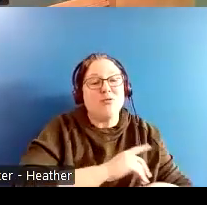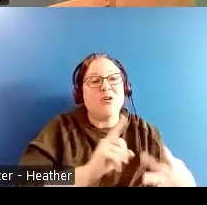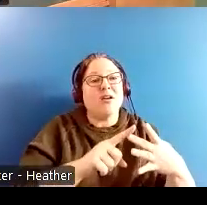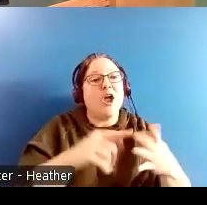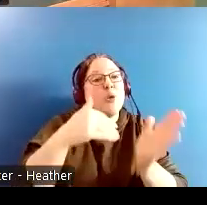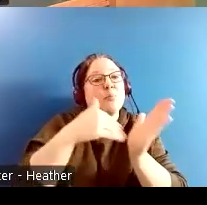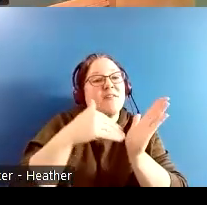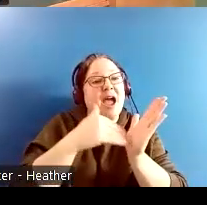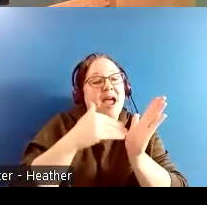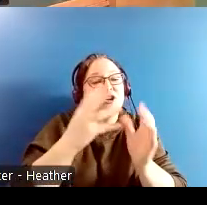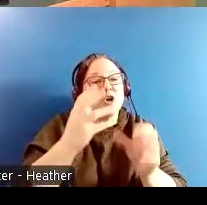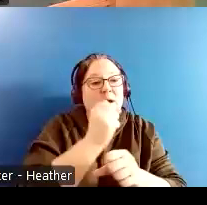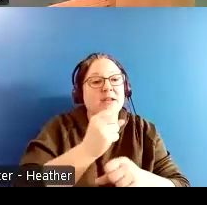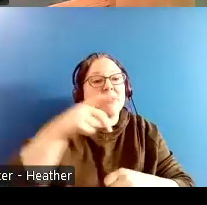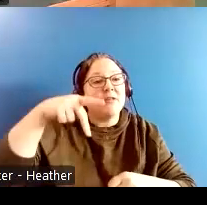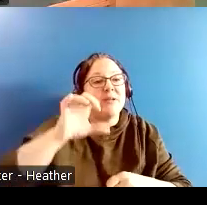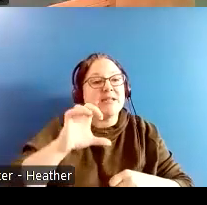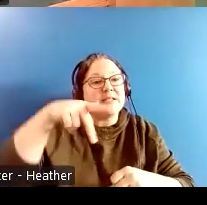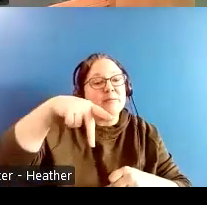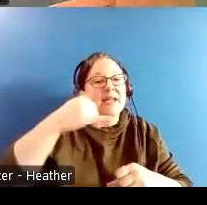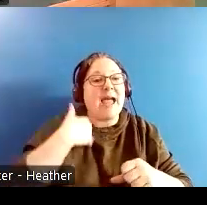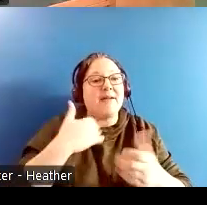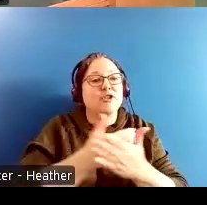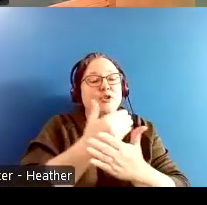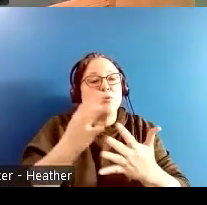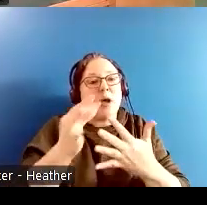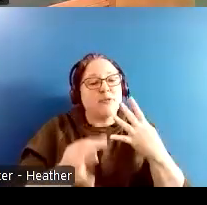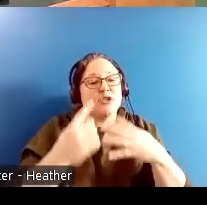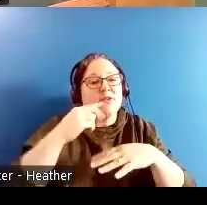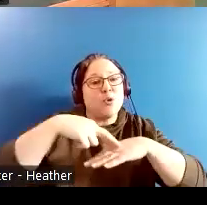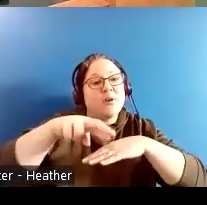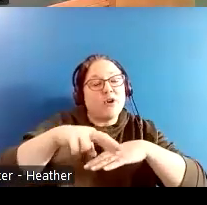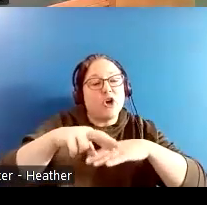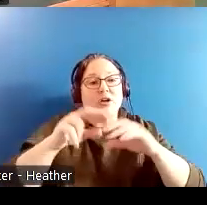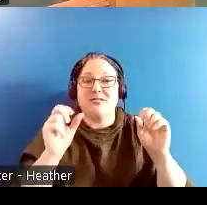in our practice have new options for referral, and they could potentially